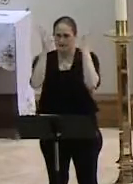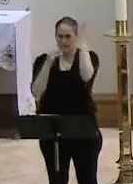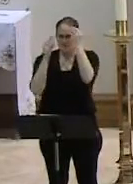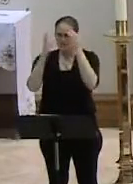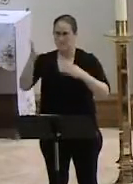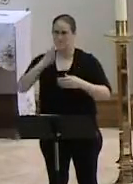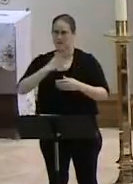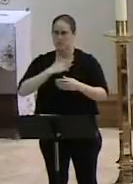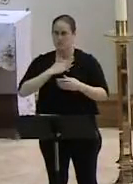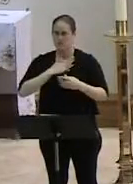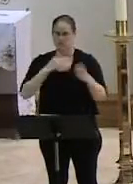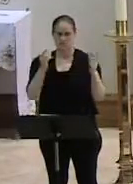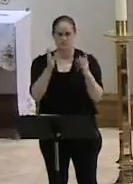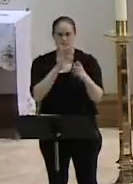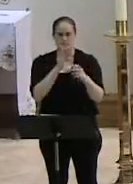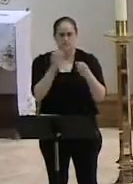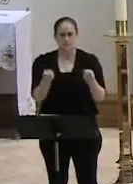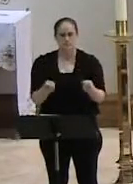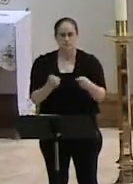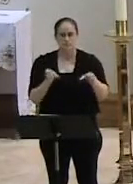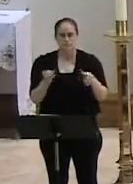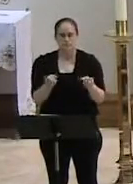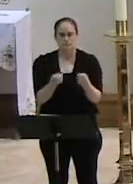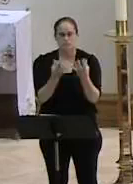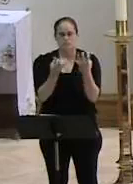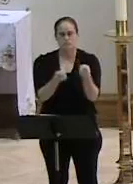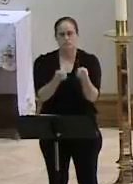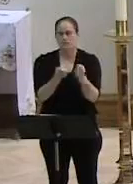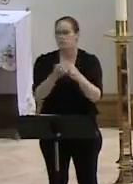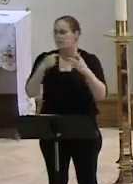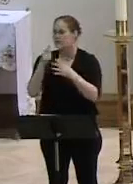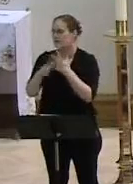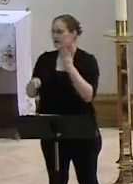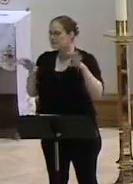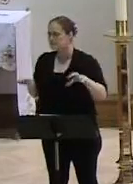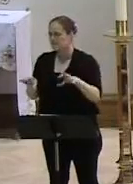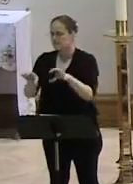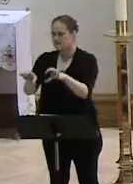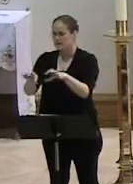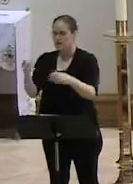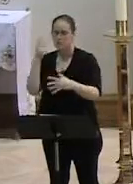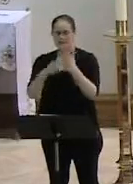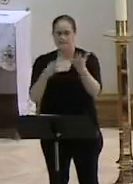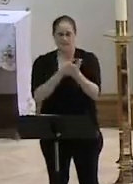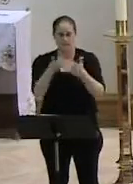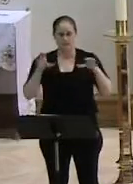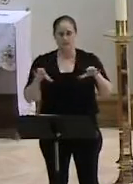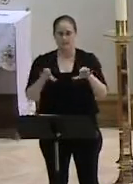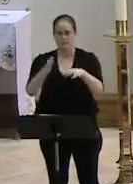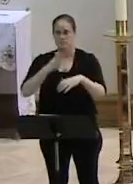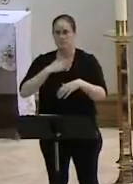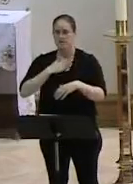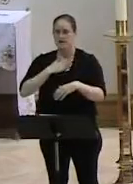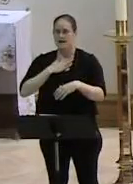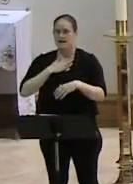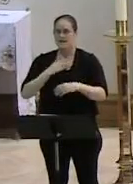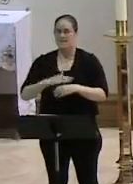my thoughts and in my words, in what I have done and what I have failed to do,